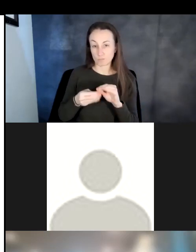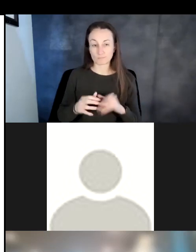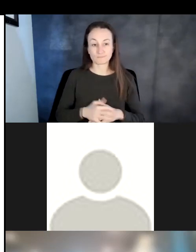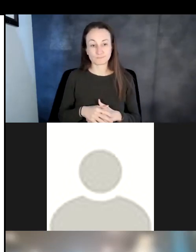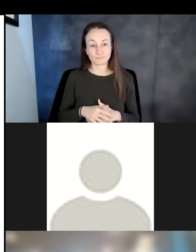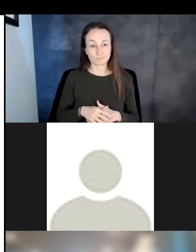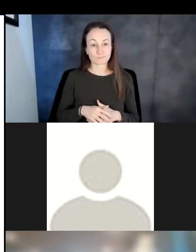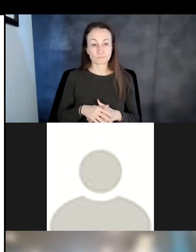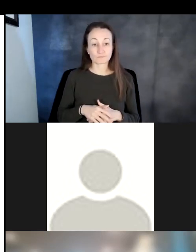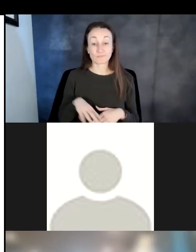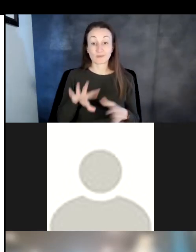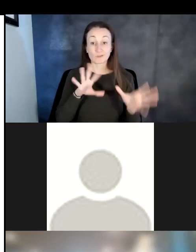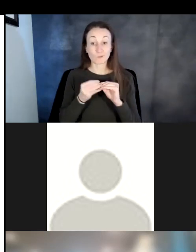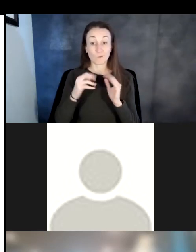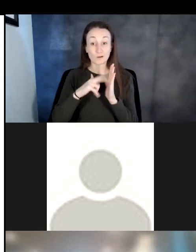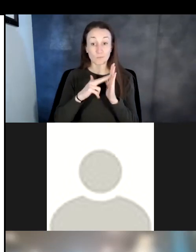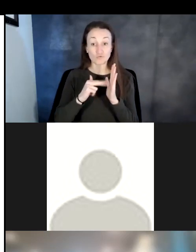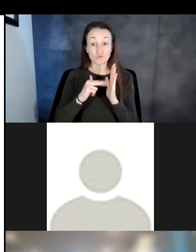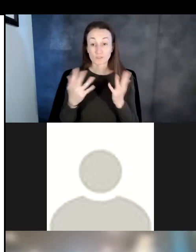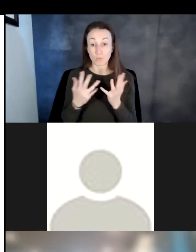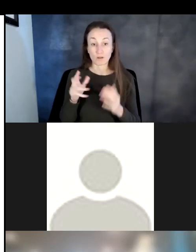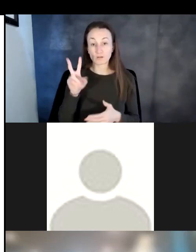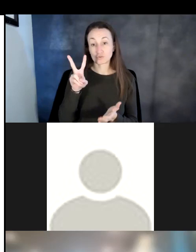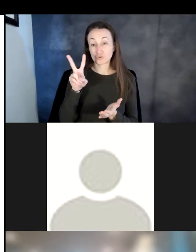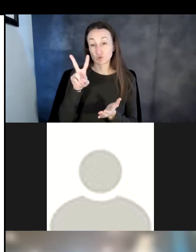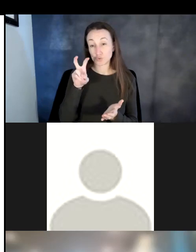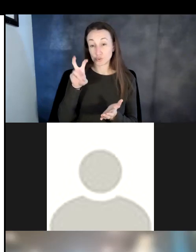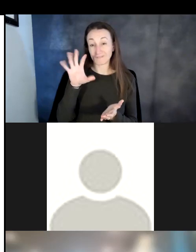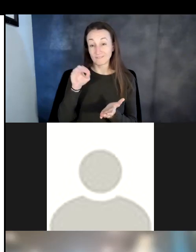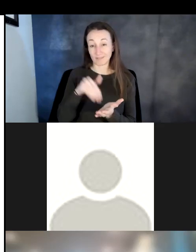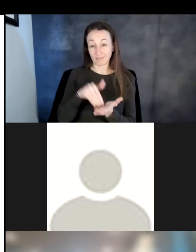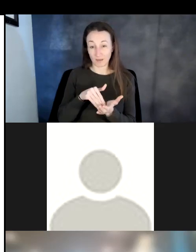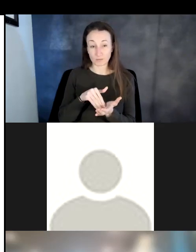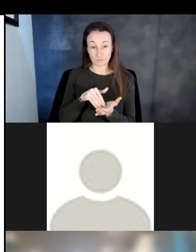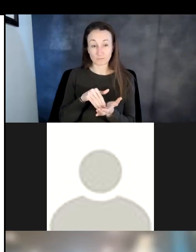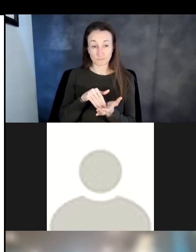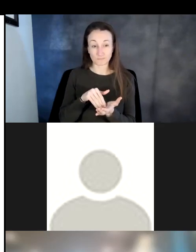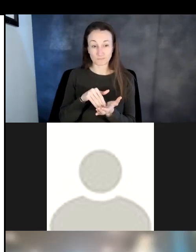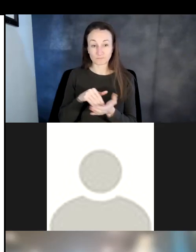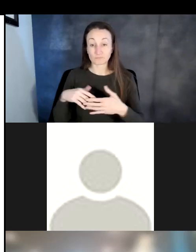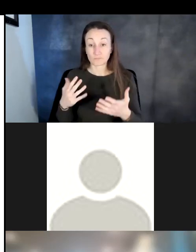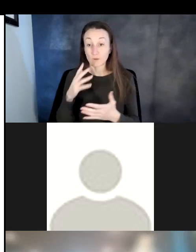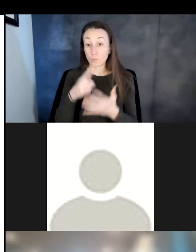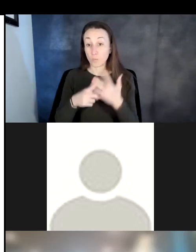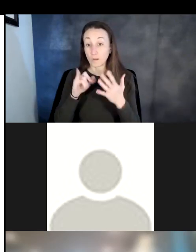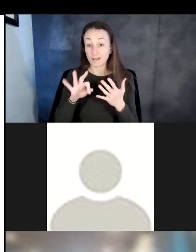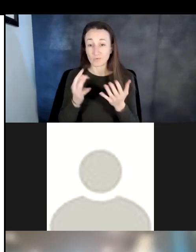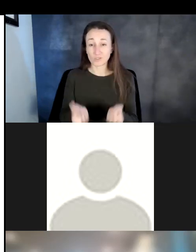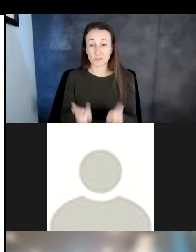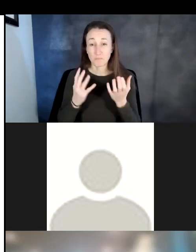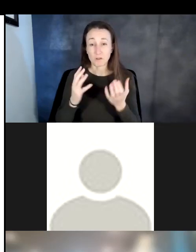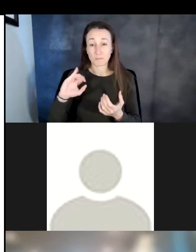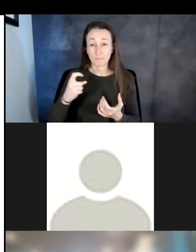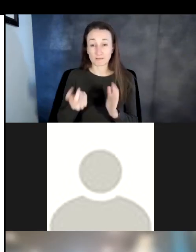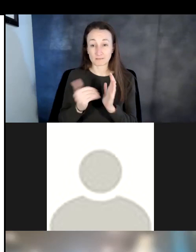And the total number of reads that we would get would be around 250,000. So what if we just multiplex this again, right?